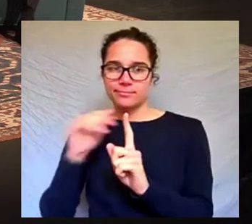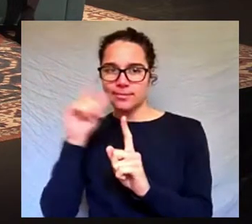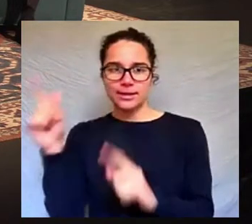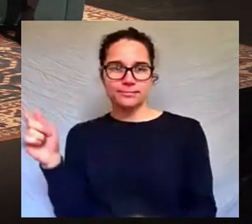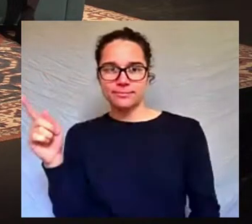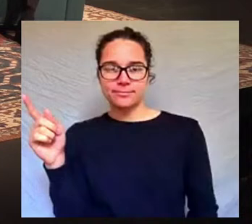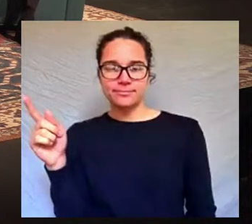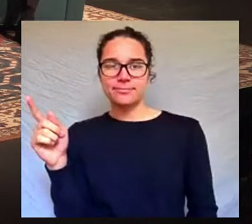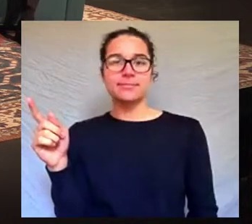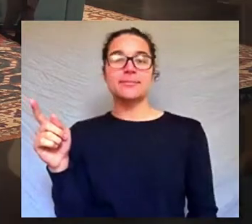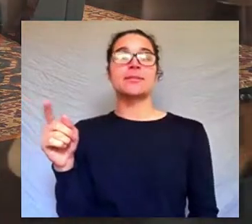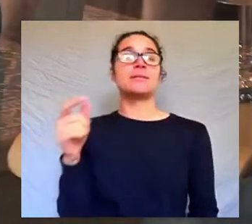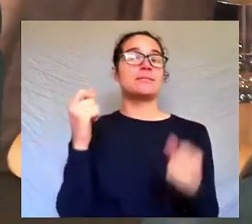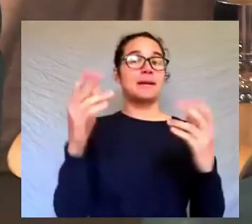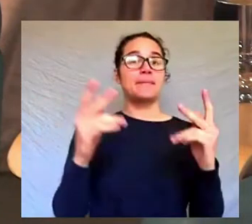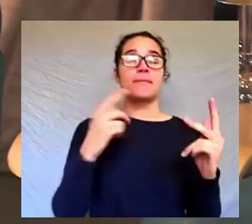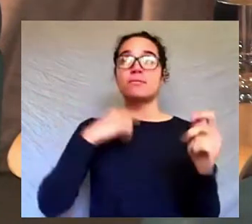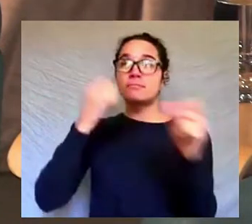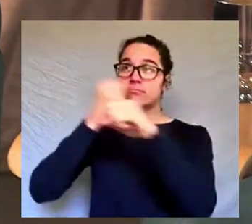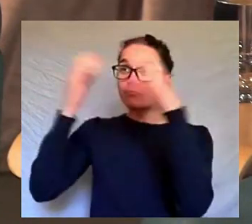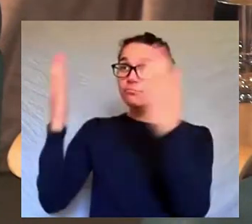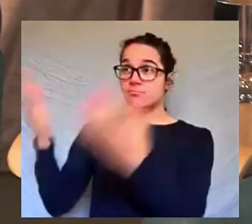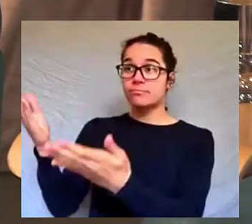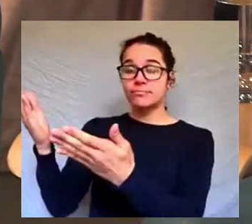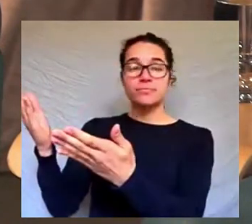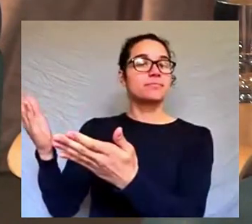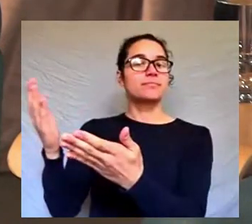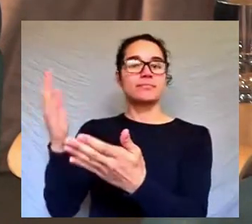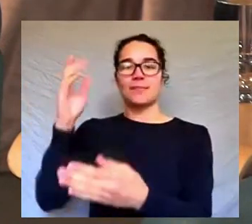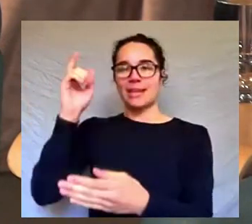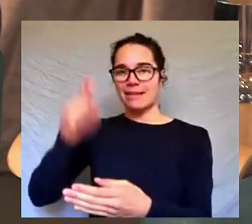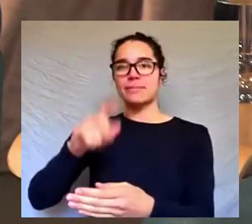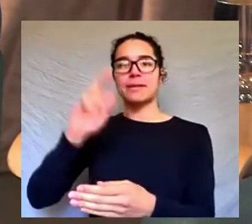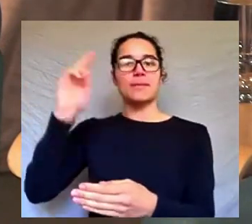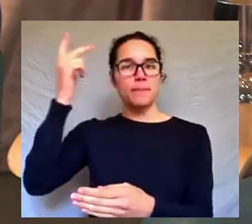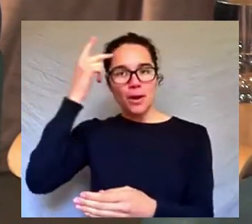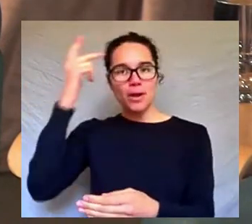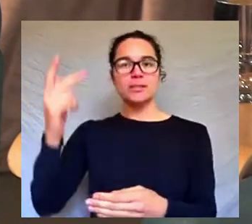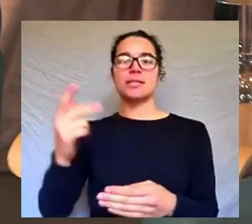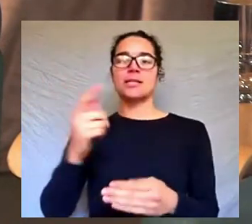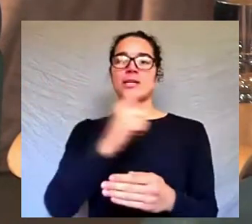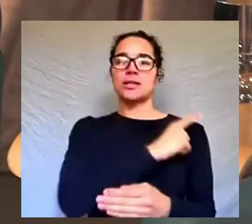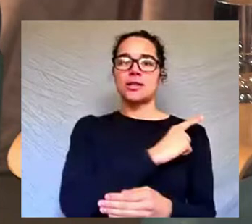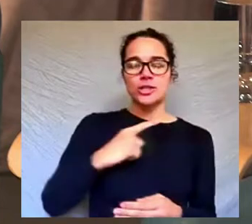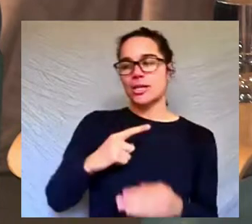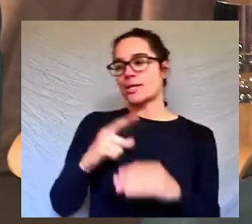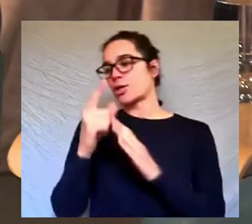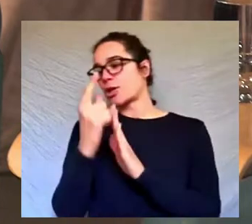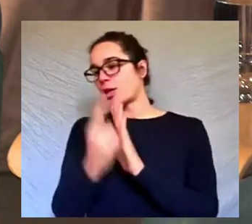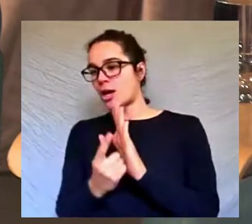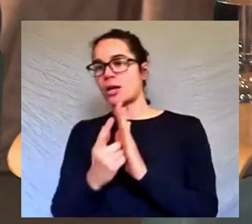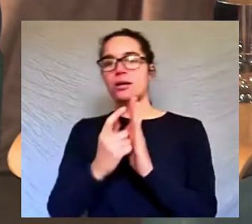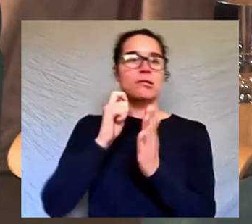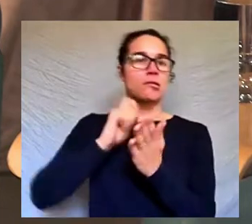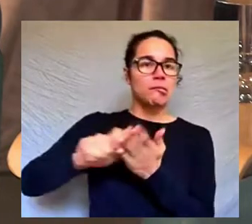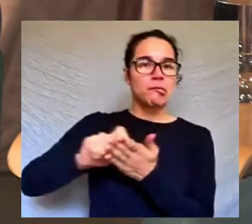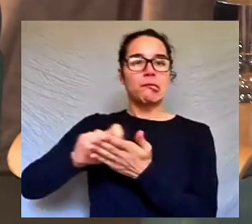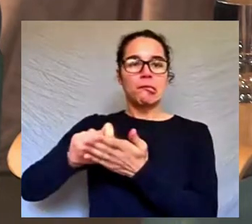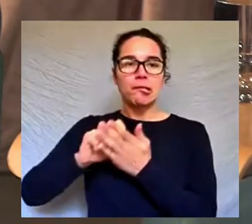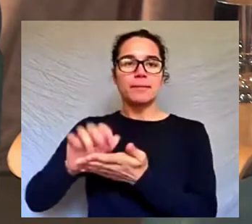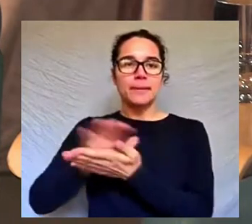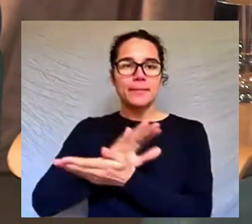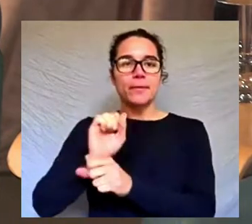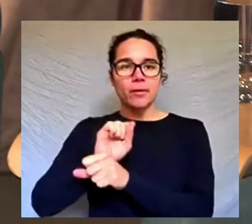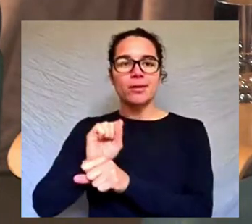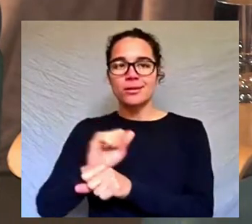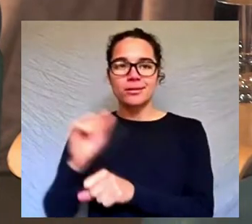responsibility or engagement involves being an elected official or a government official in some way. It's not just that. It's something much